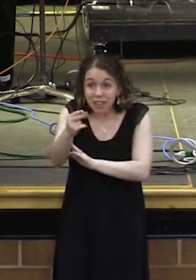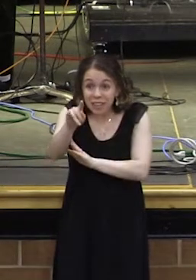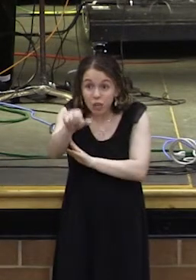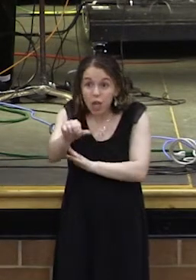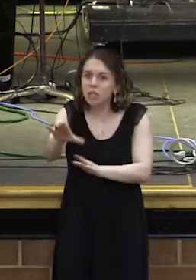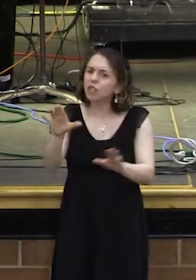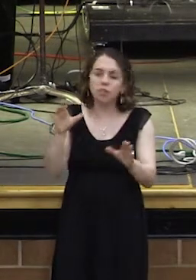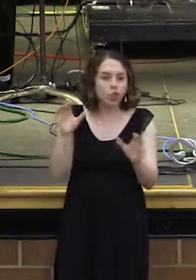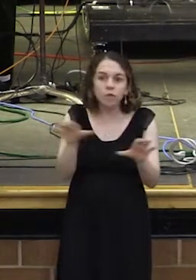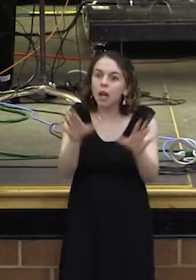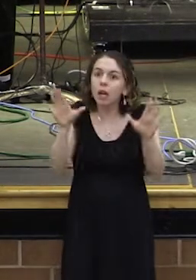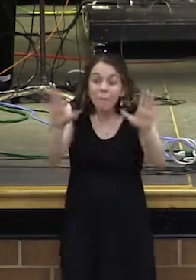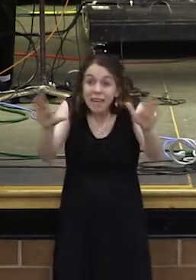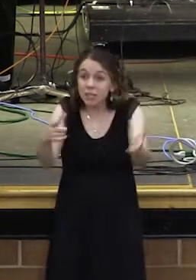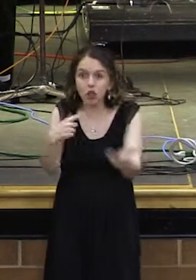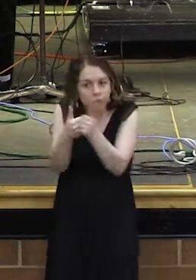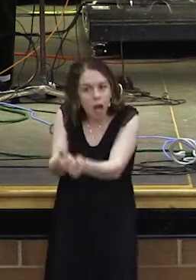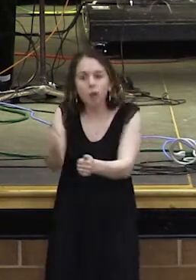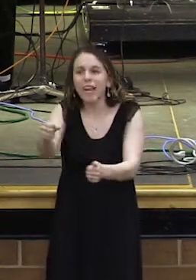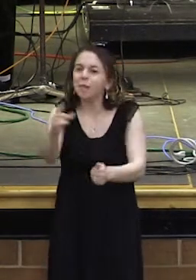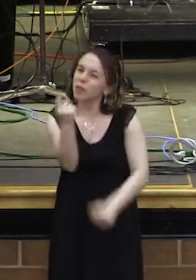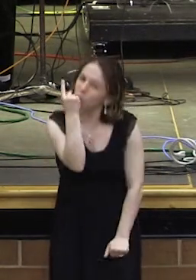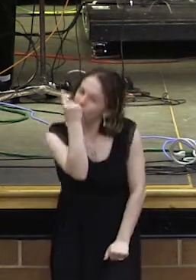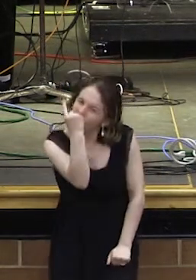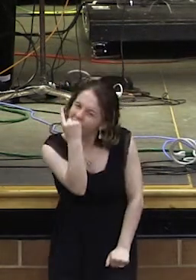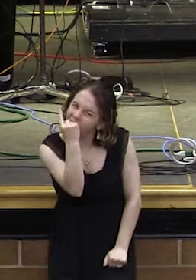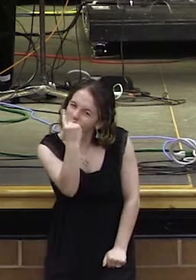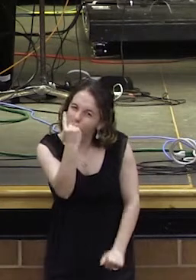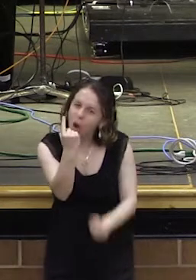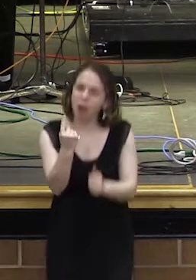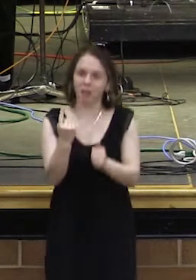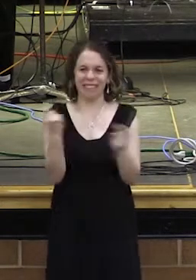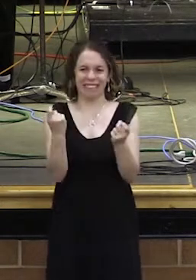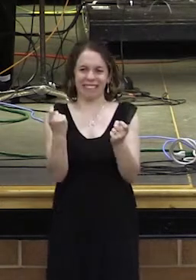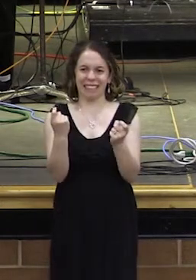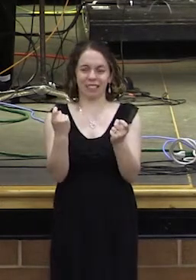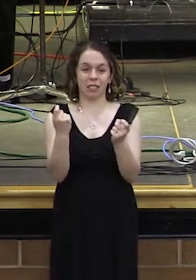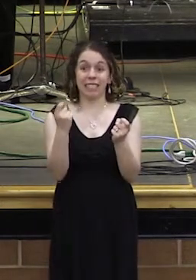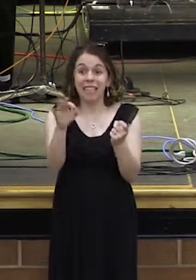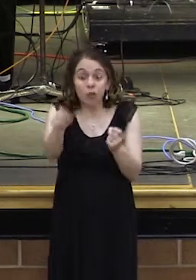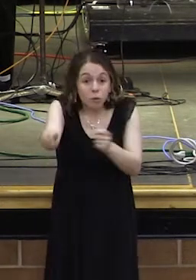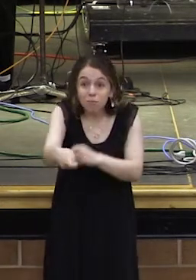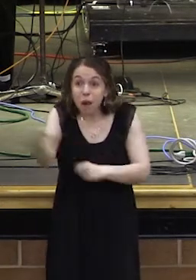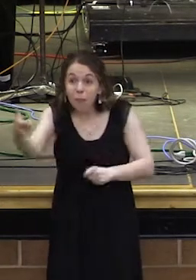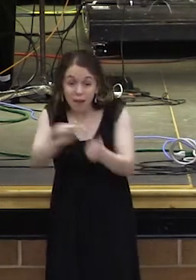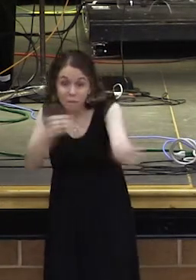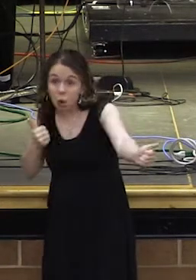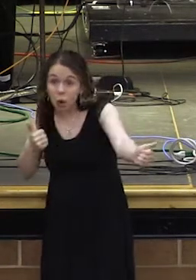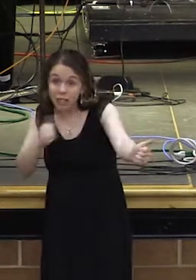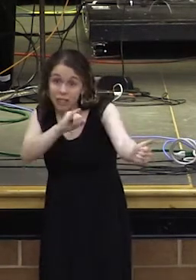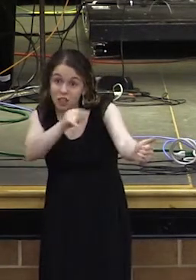thing after thing after thing just do what what you're already doing hold fast until I come and it says he verse 26 he who